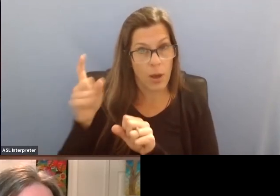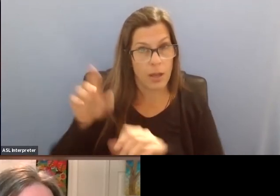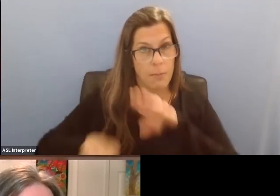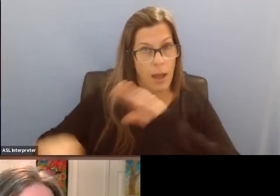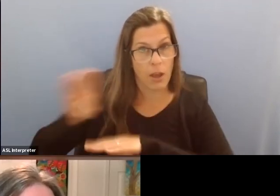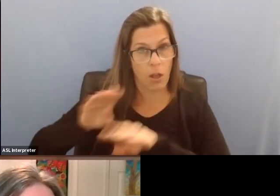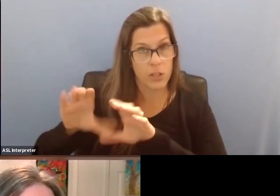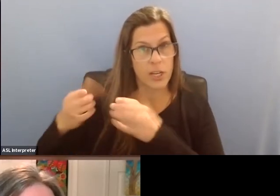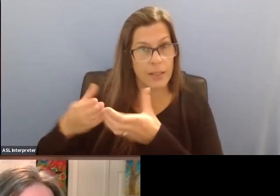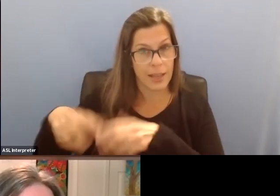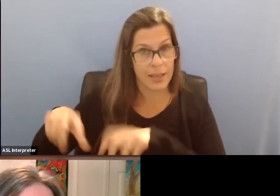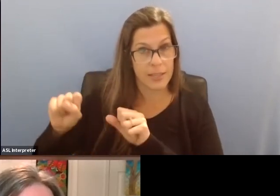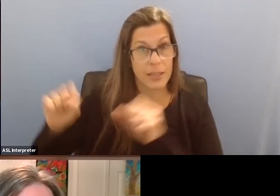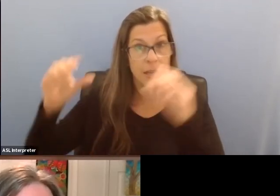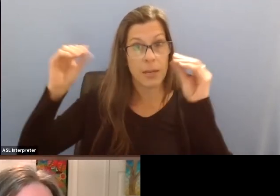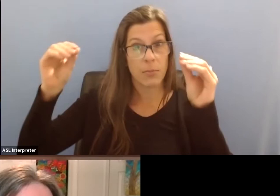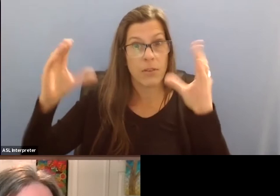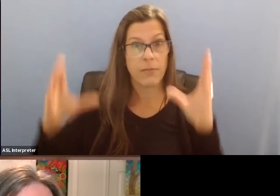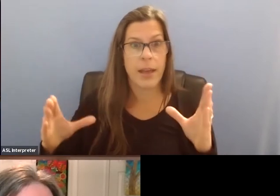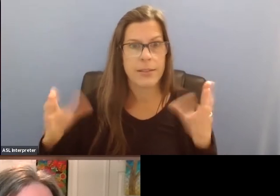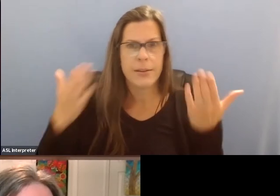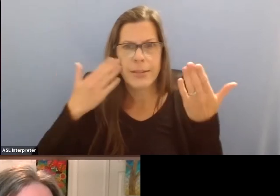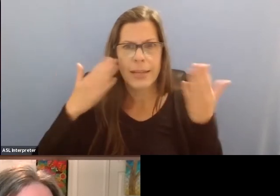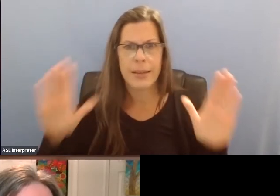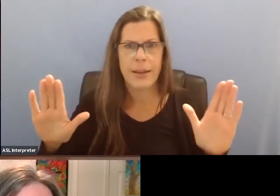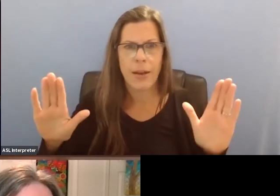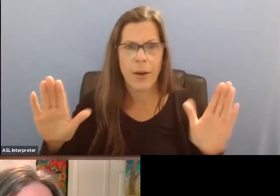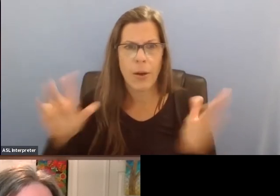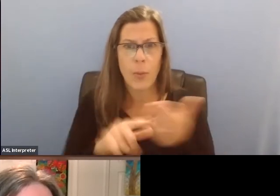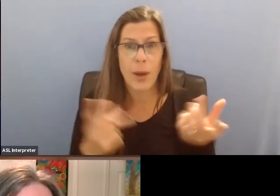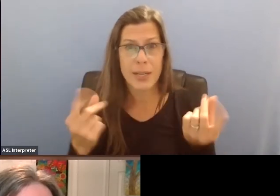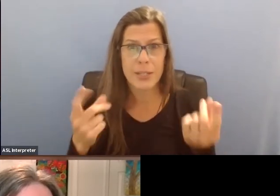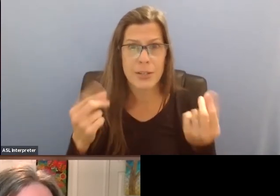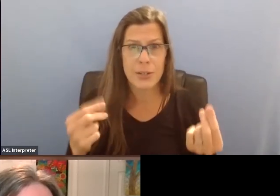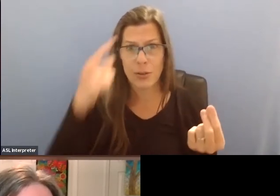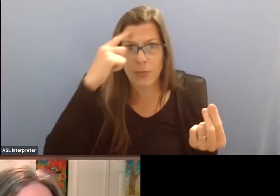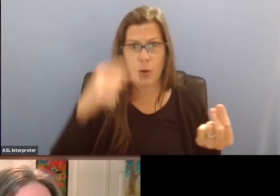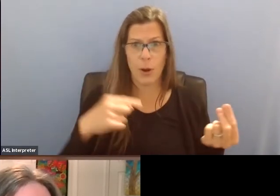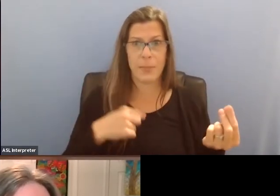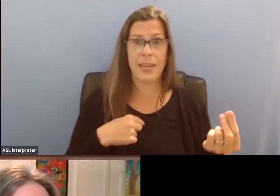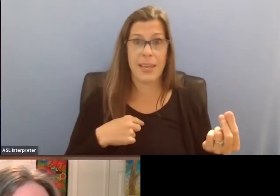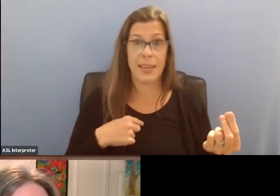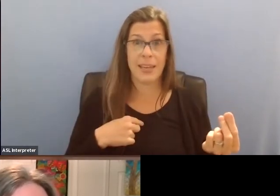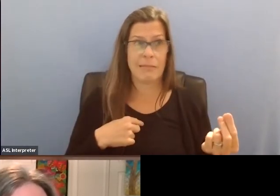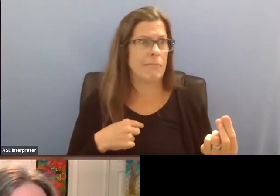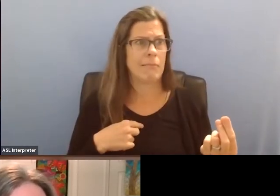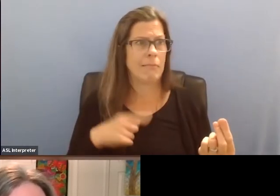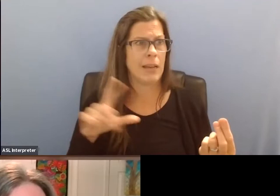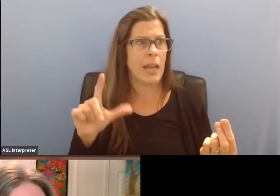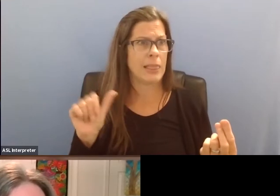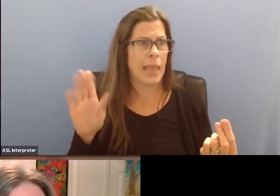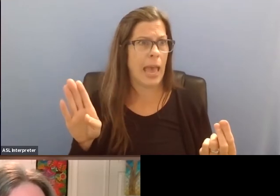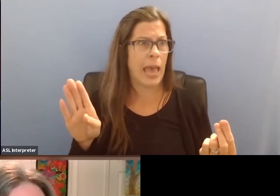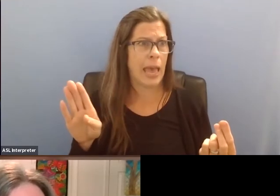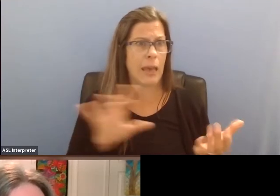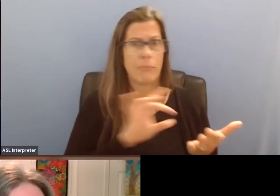the professor didn't know what to do with me for the lab portion of the class. And he didn't want to just leave that